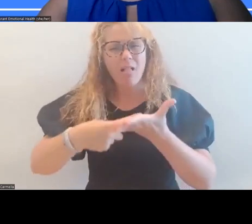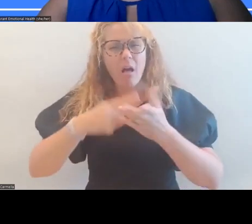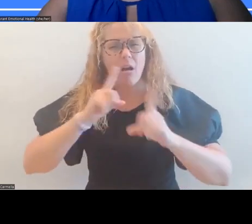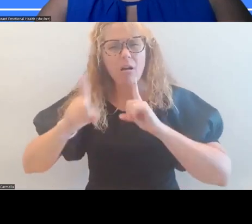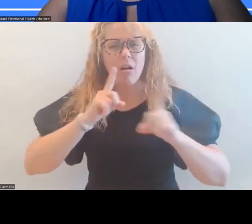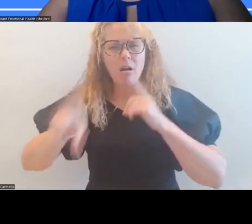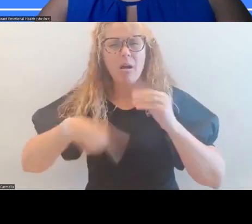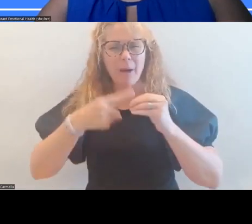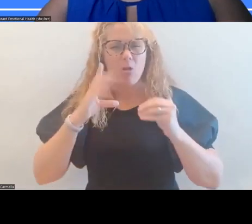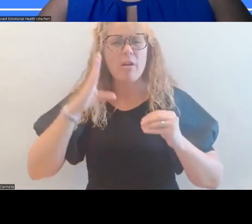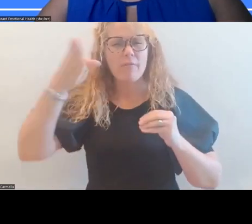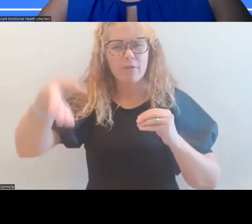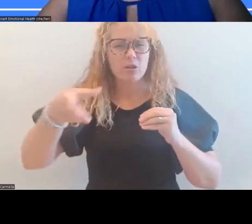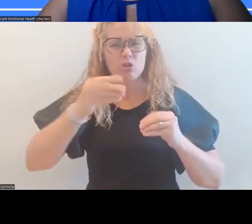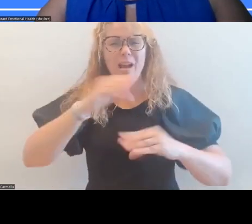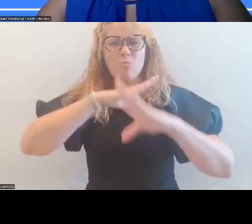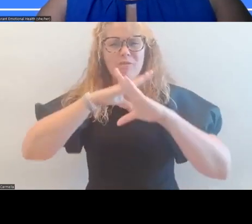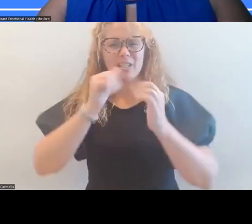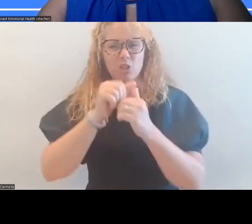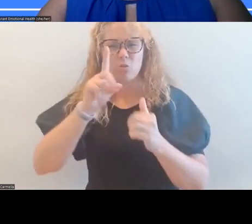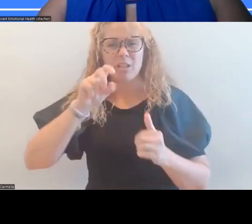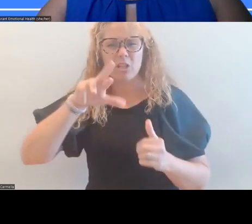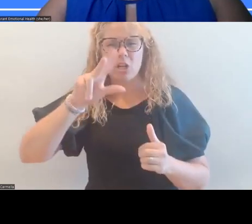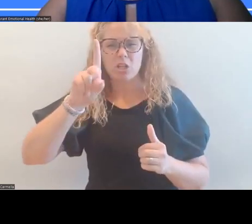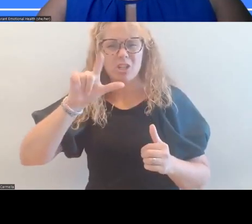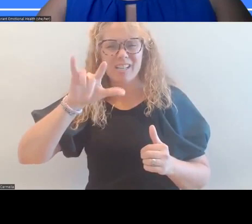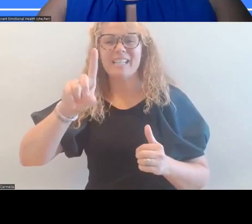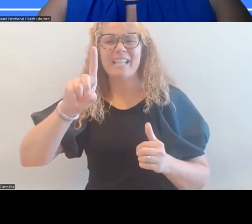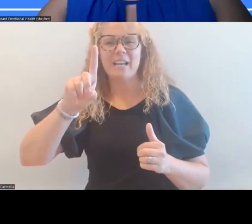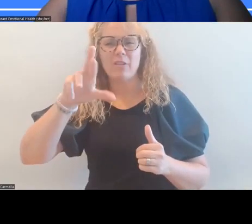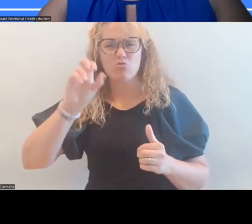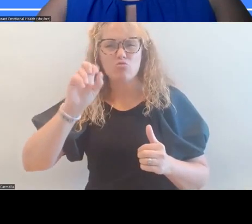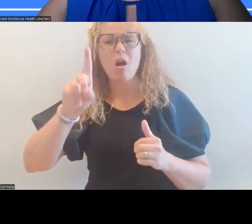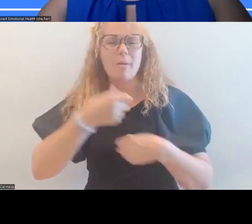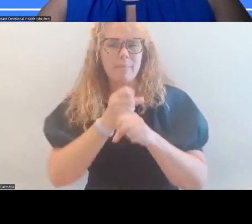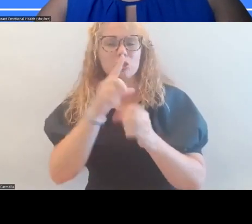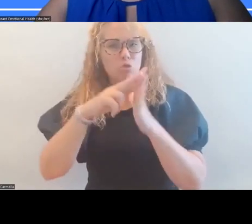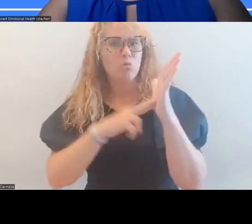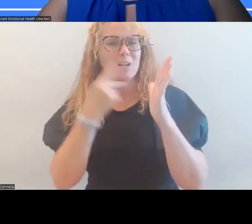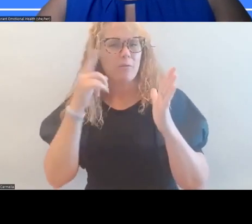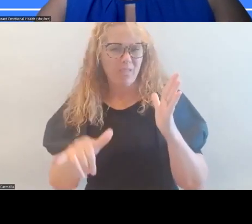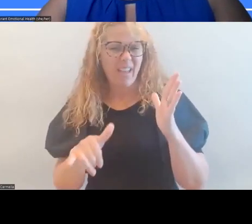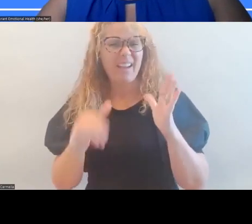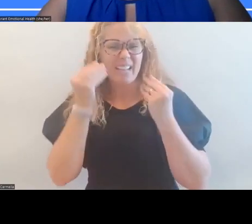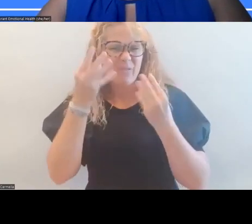mental health and suicide prevention with Dr. David Rudd. Make sure that you register for that. That information is in the